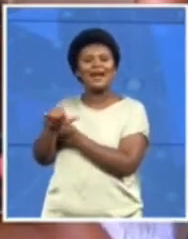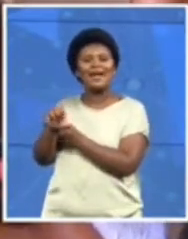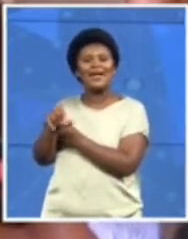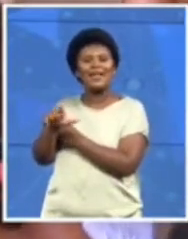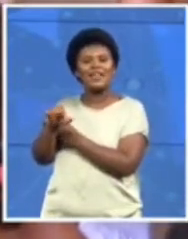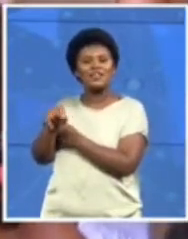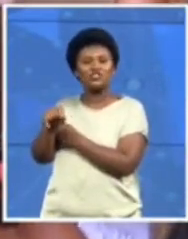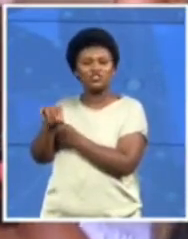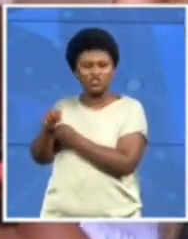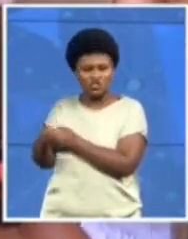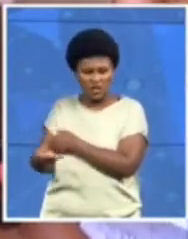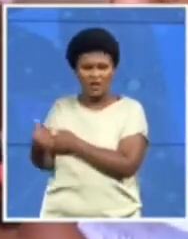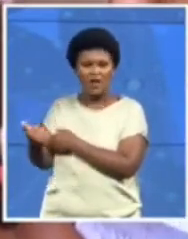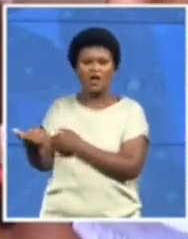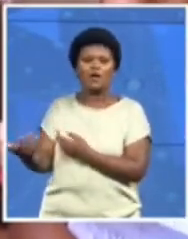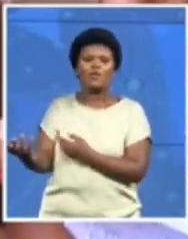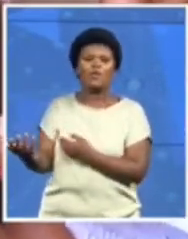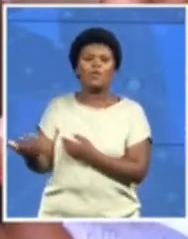He has got a family.